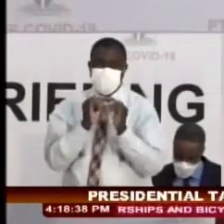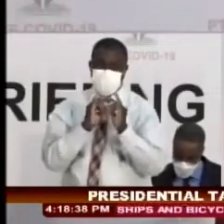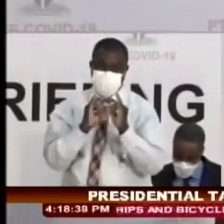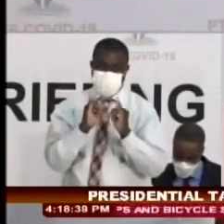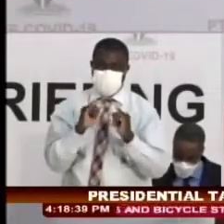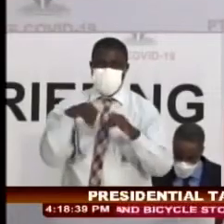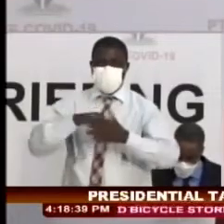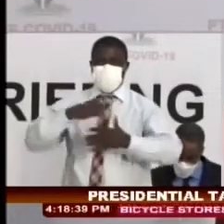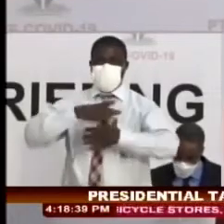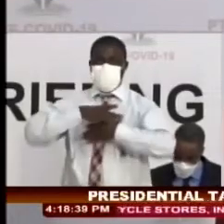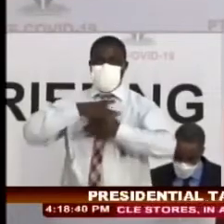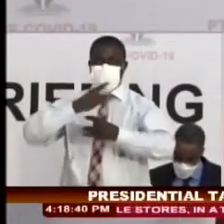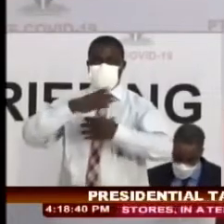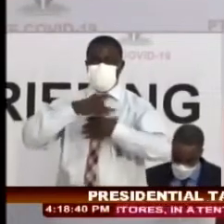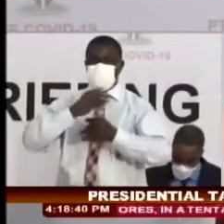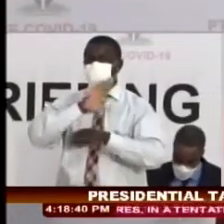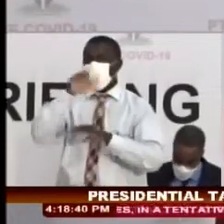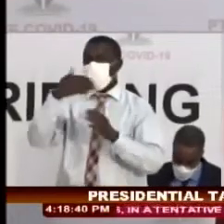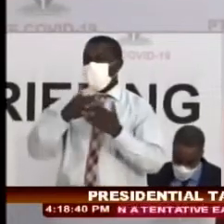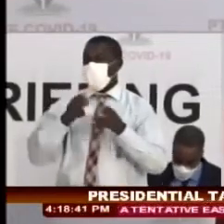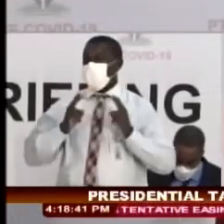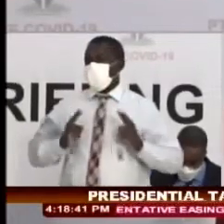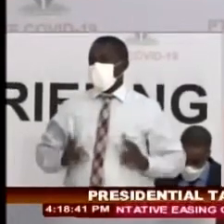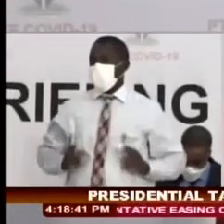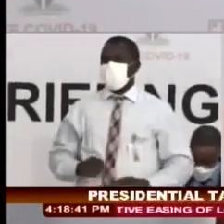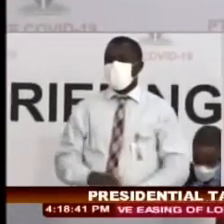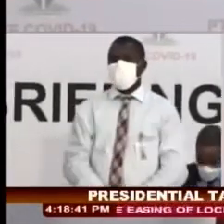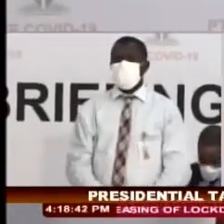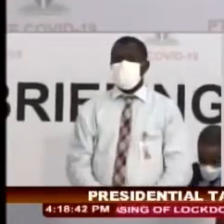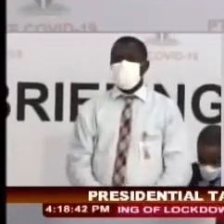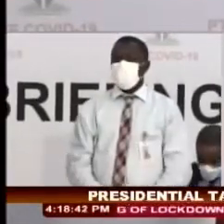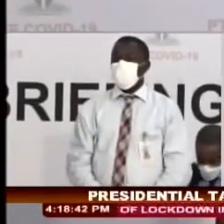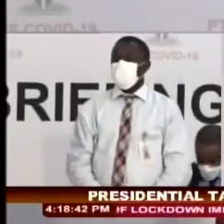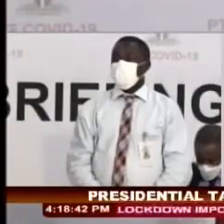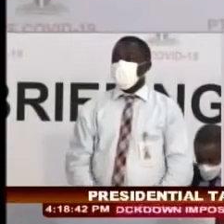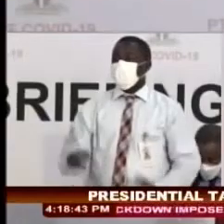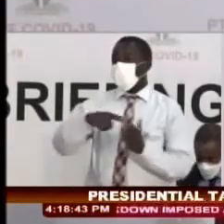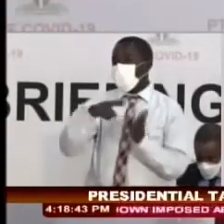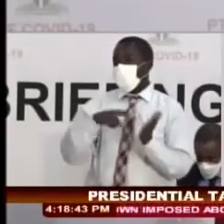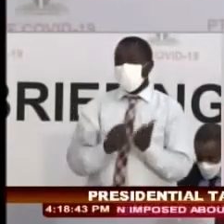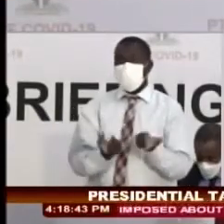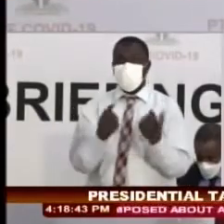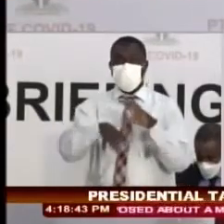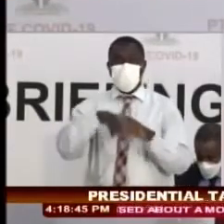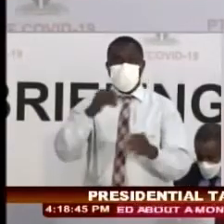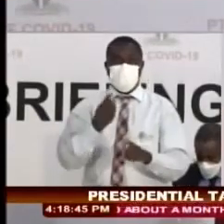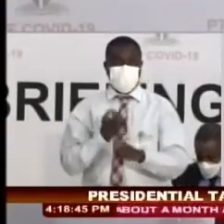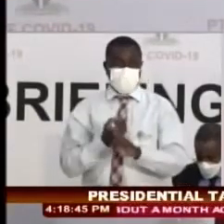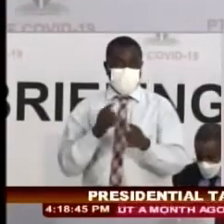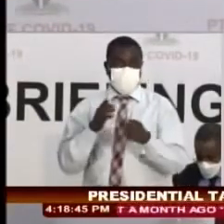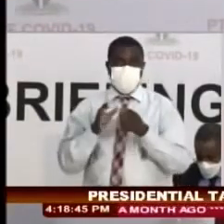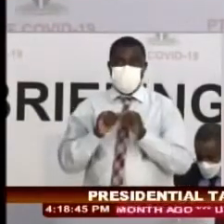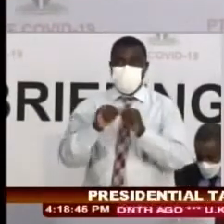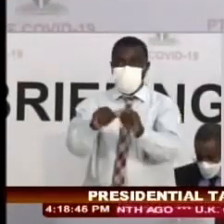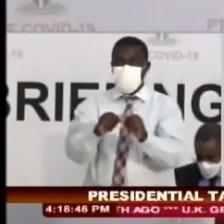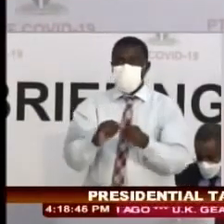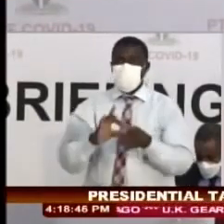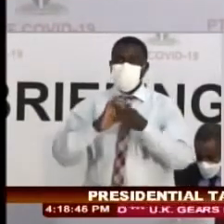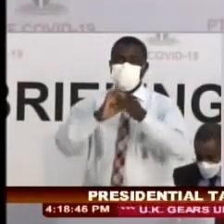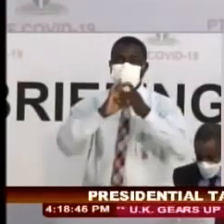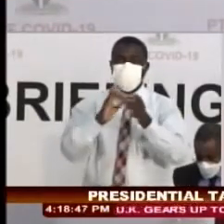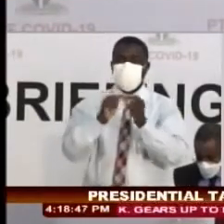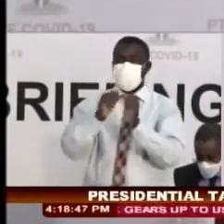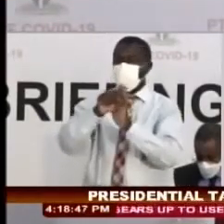humanity. The reports coming out of the continuing collaboration with the states indicate the